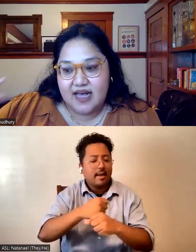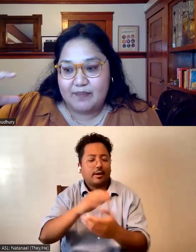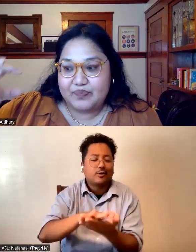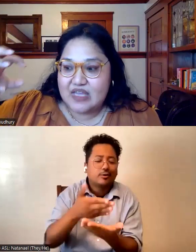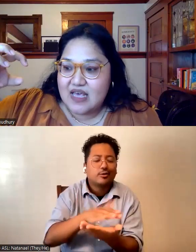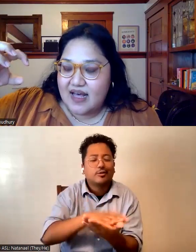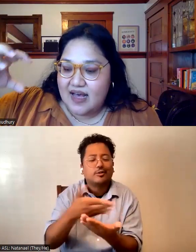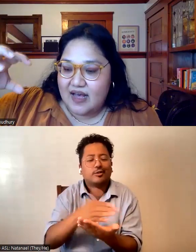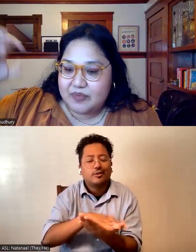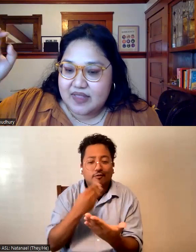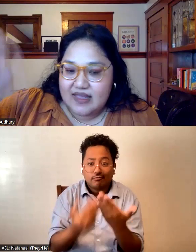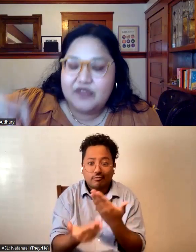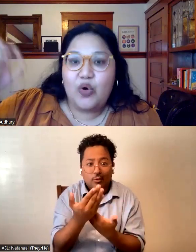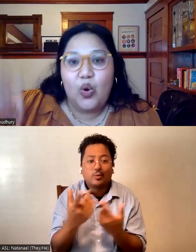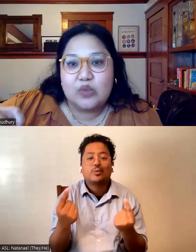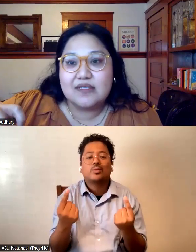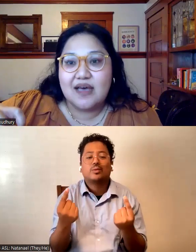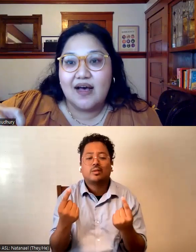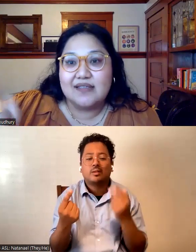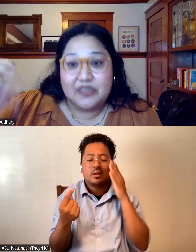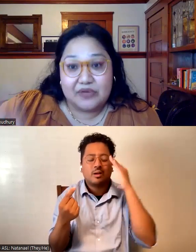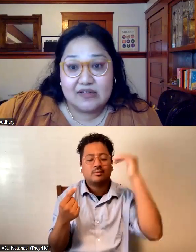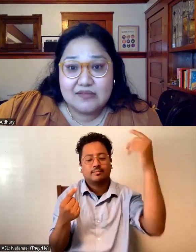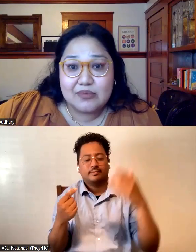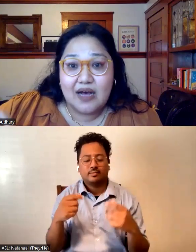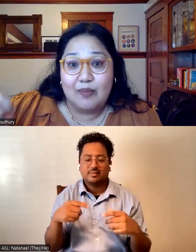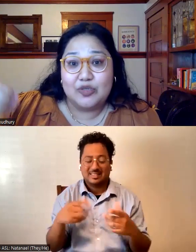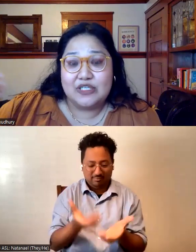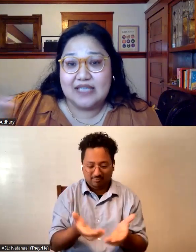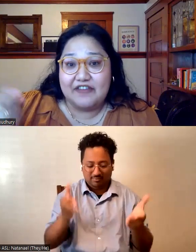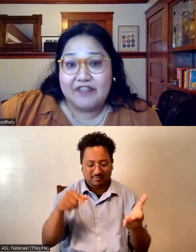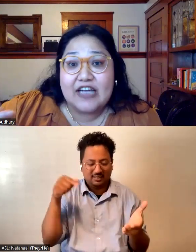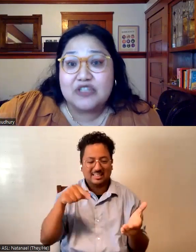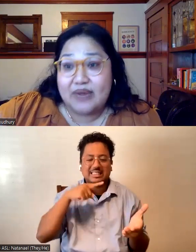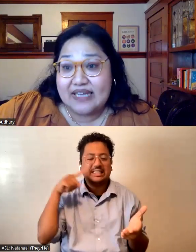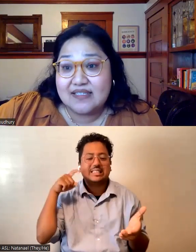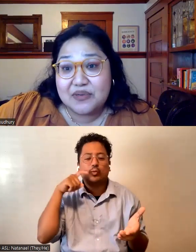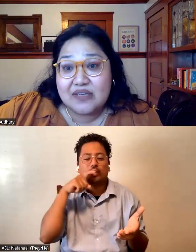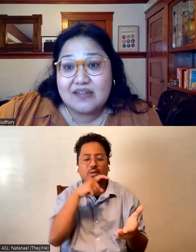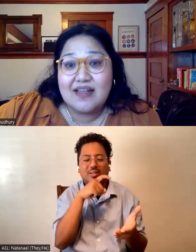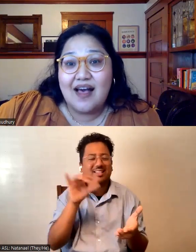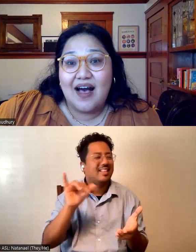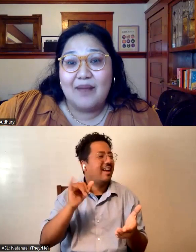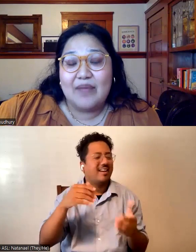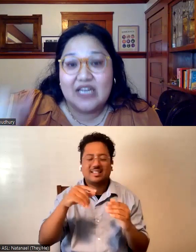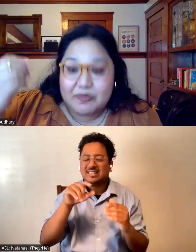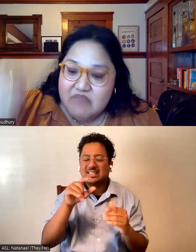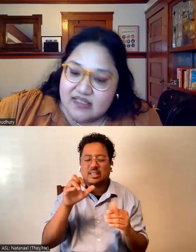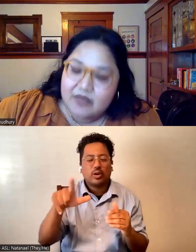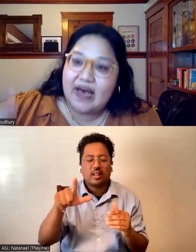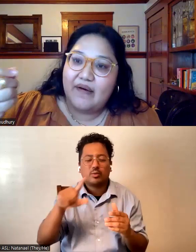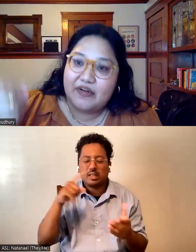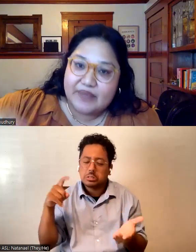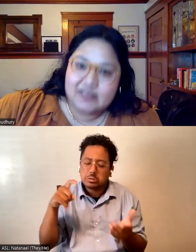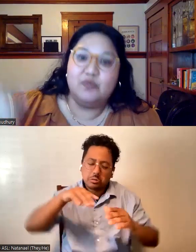this thing of cold cereal, which is like a flattened rice cereal. And he'd mix